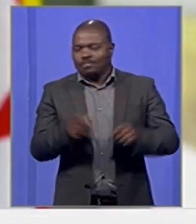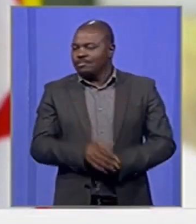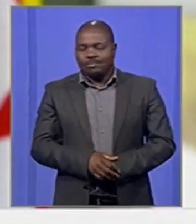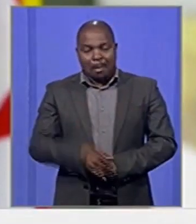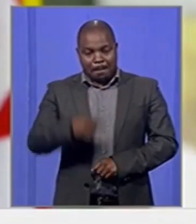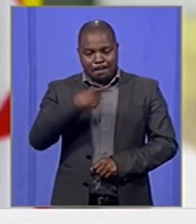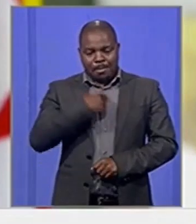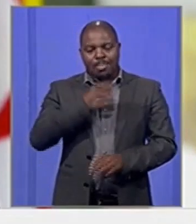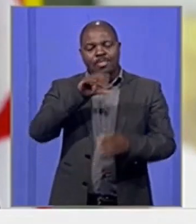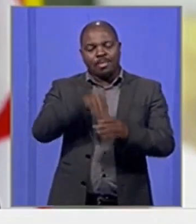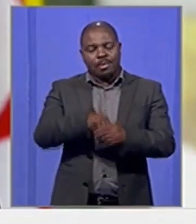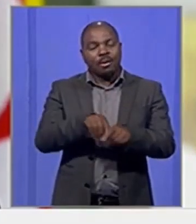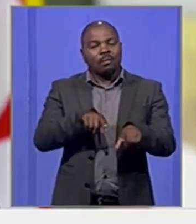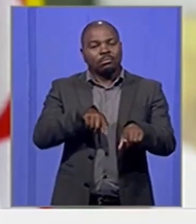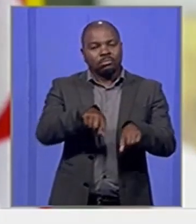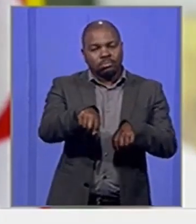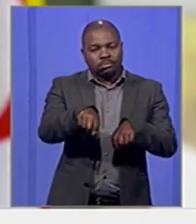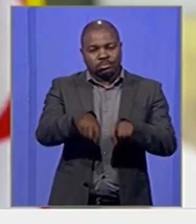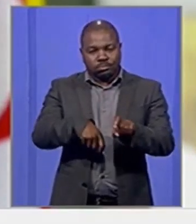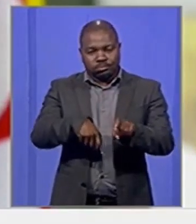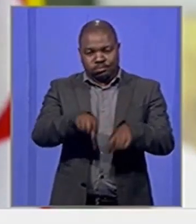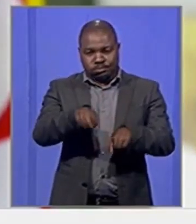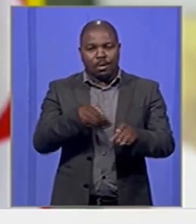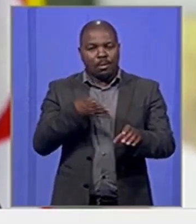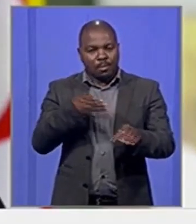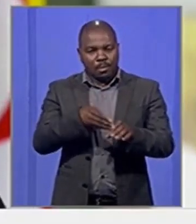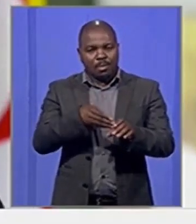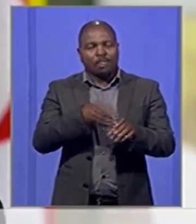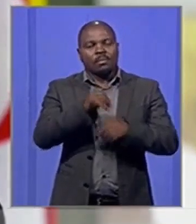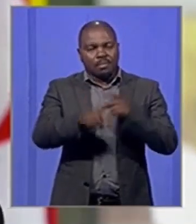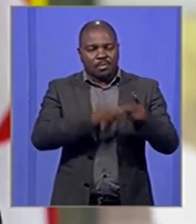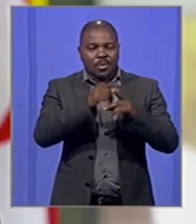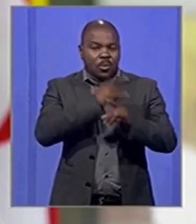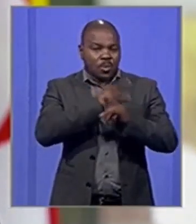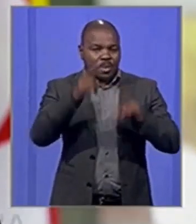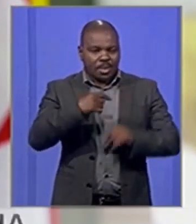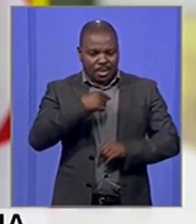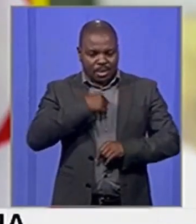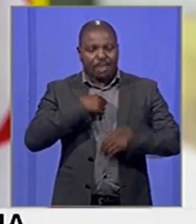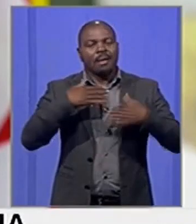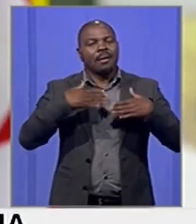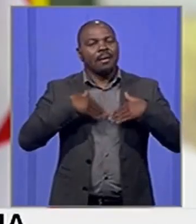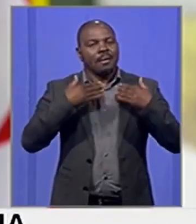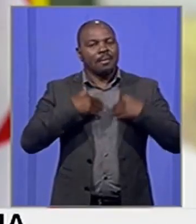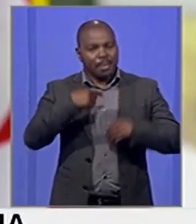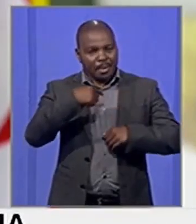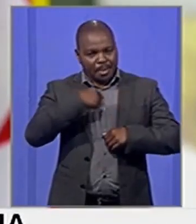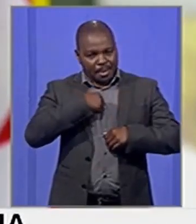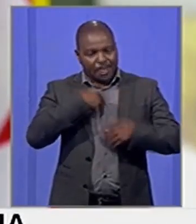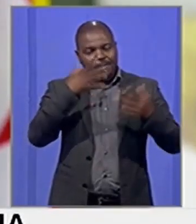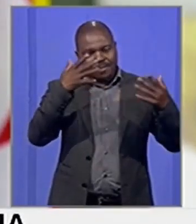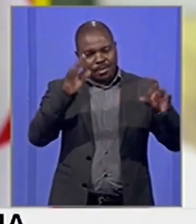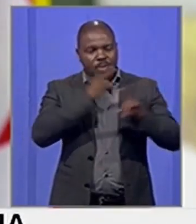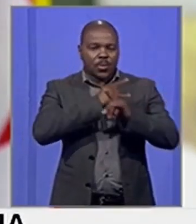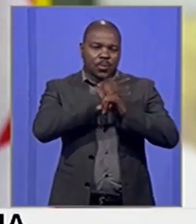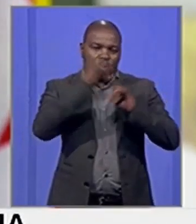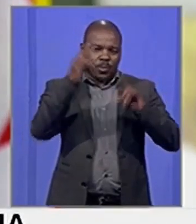them in this race to win the elections, and I'm happy that I have won the race.